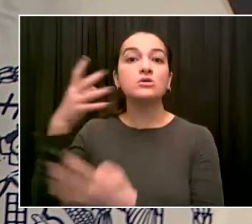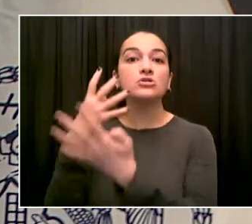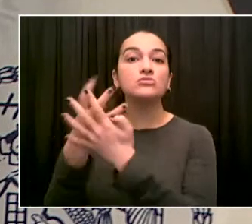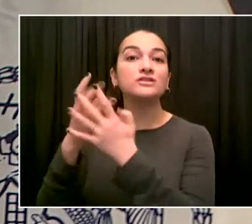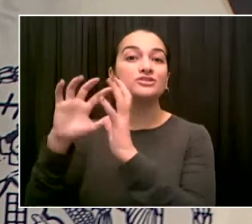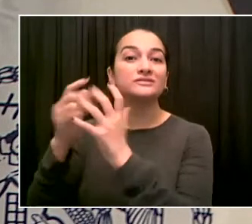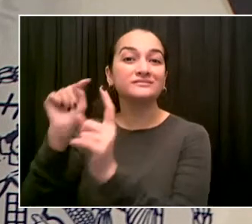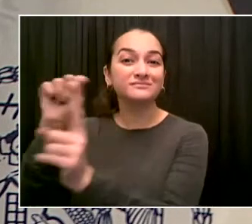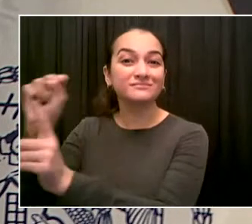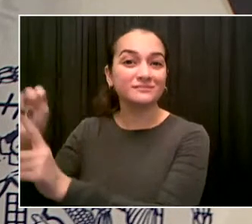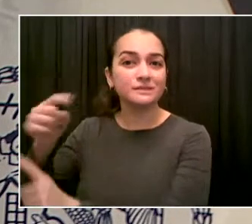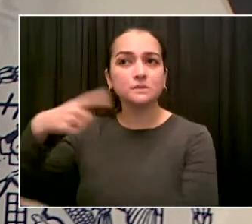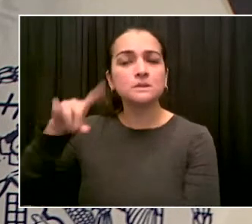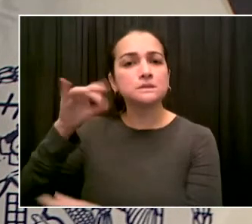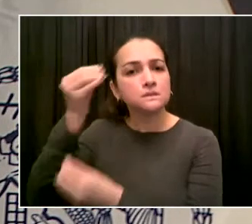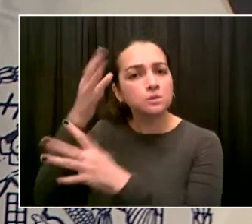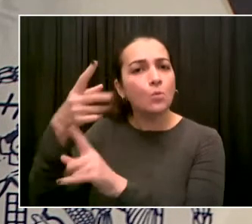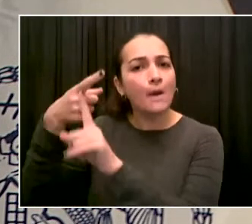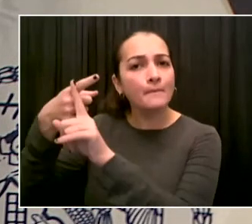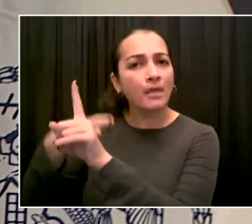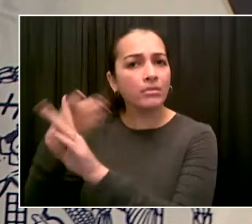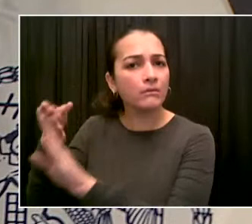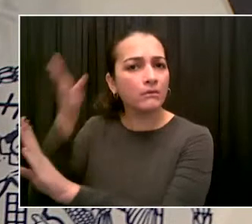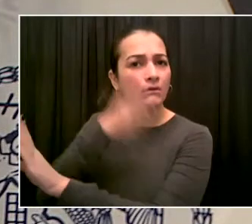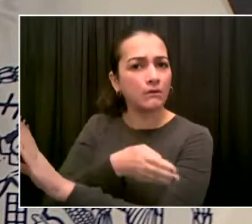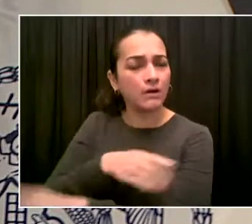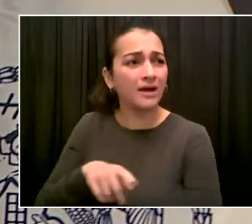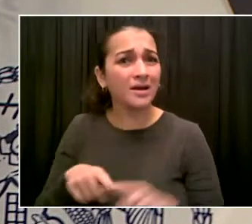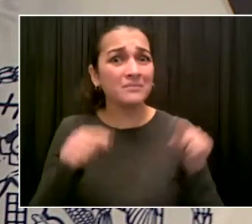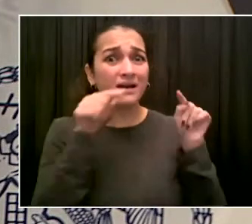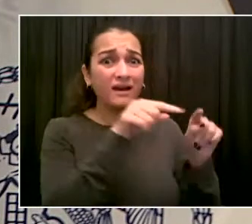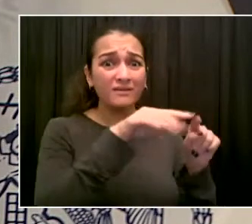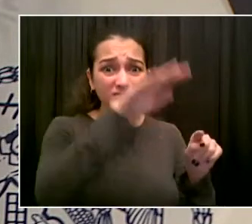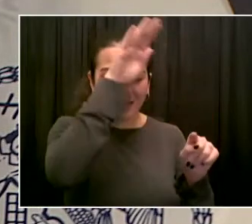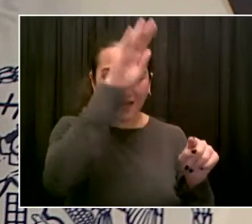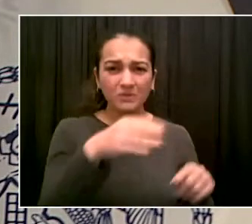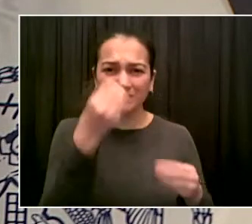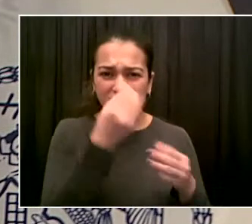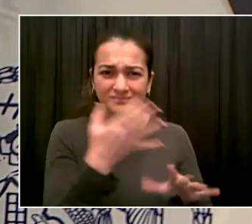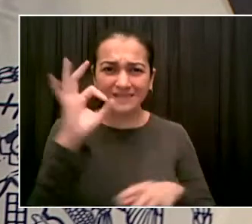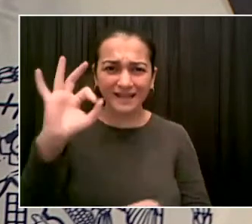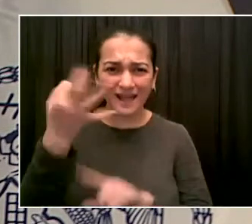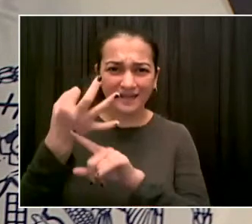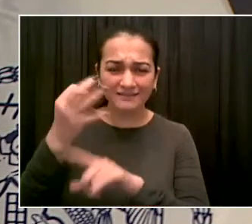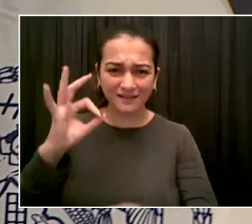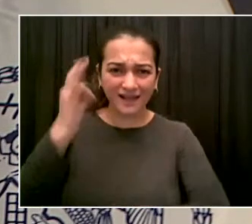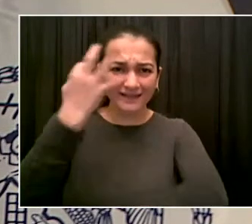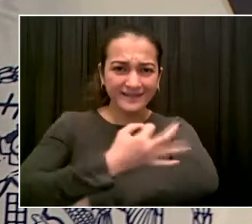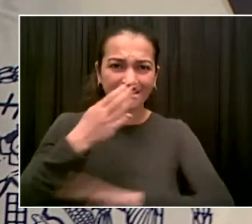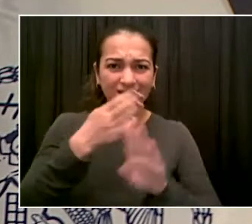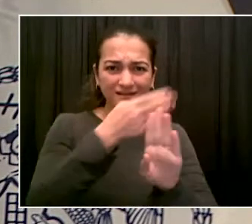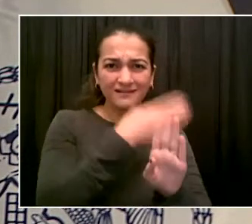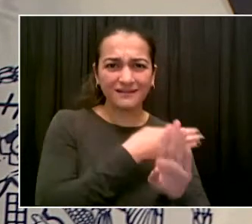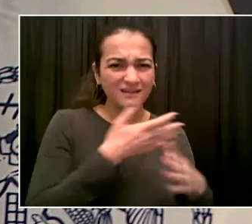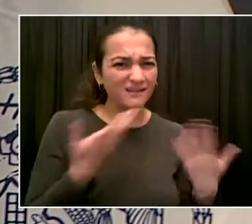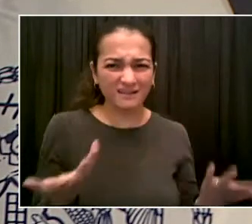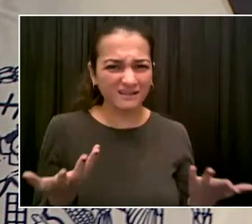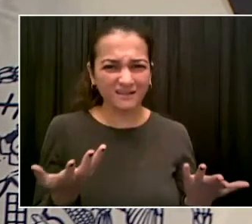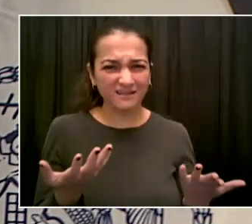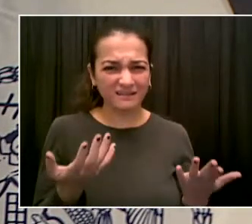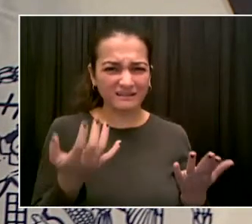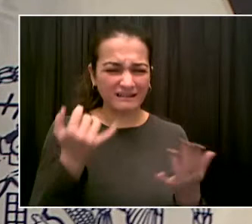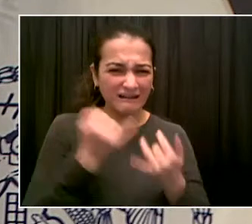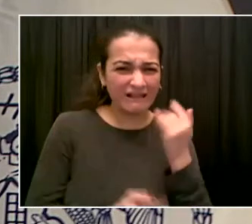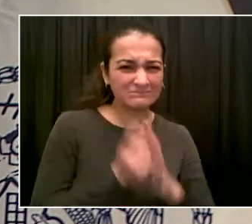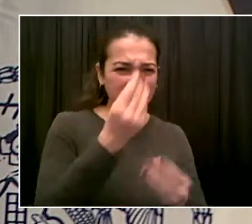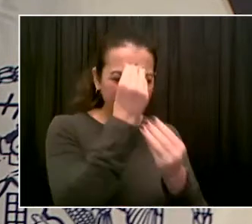please respond to this complaint and how these members are also saying for them, this